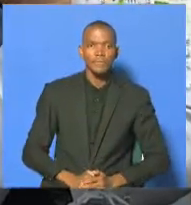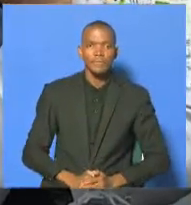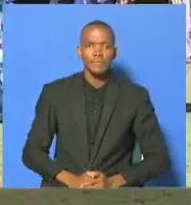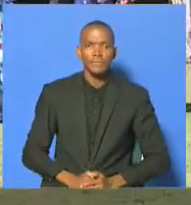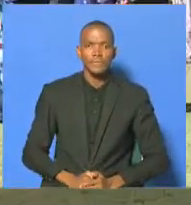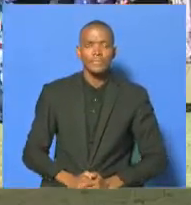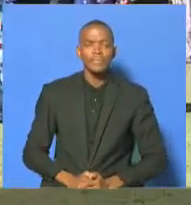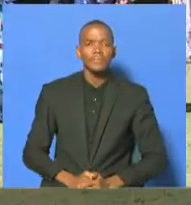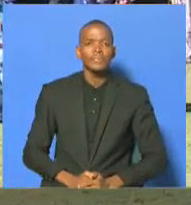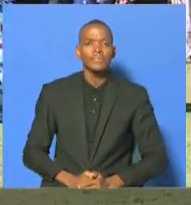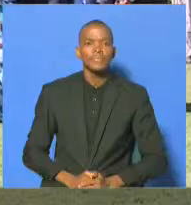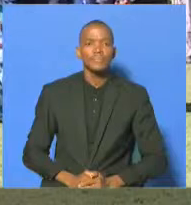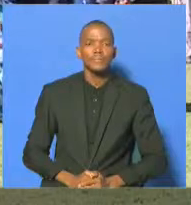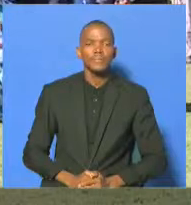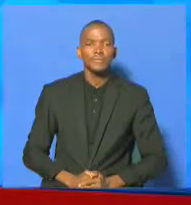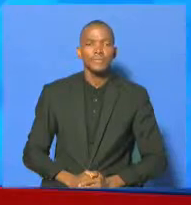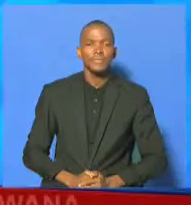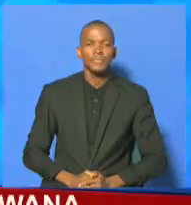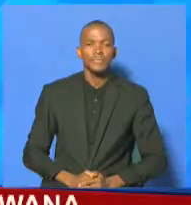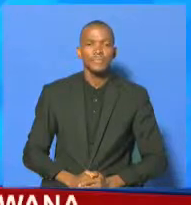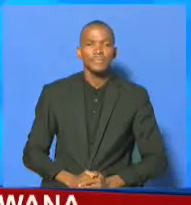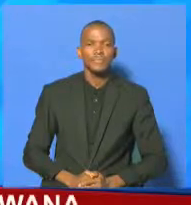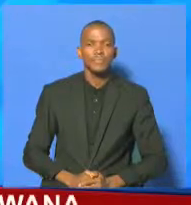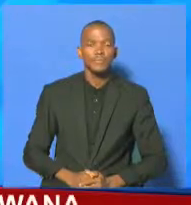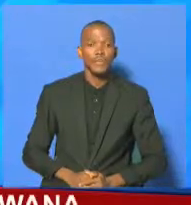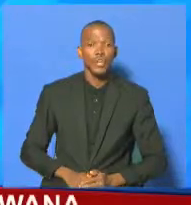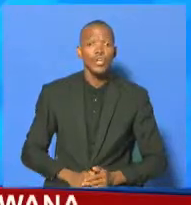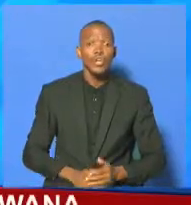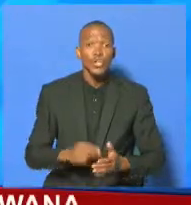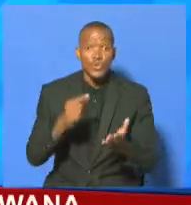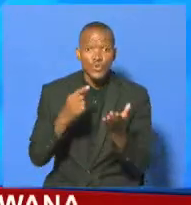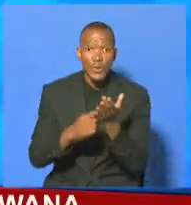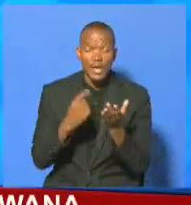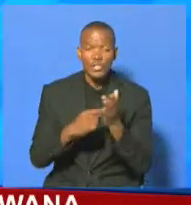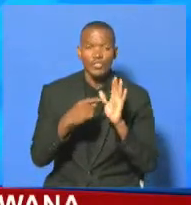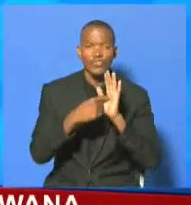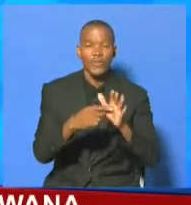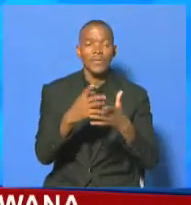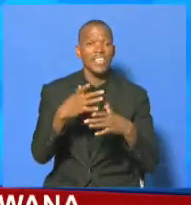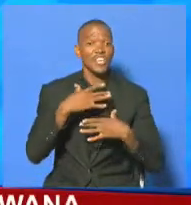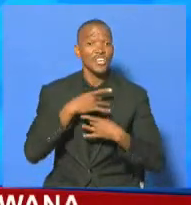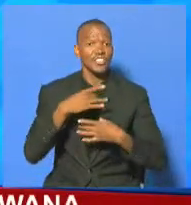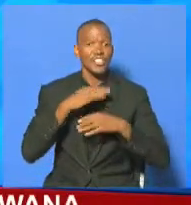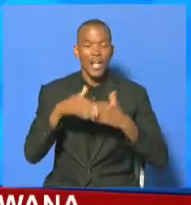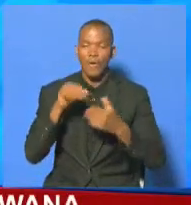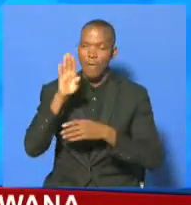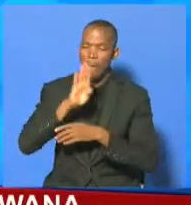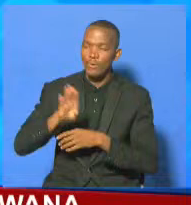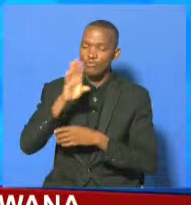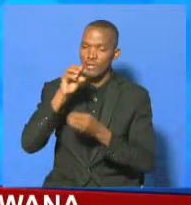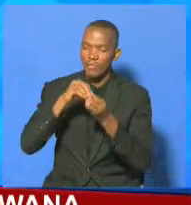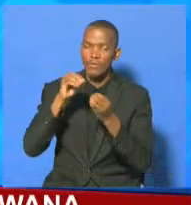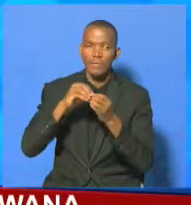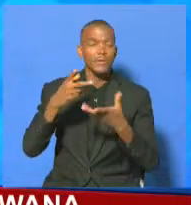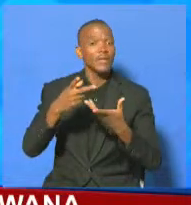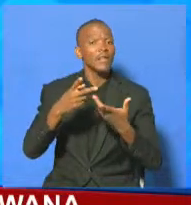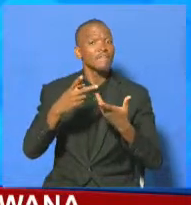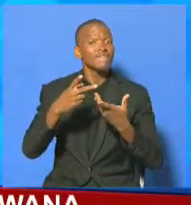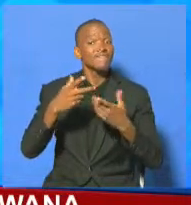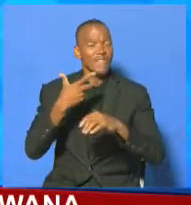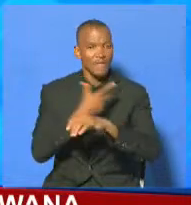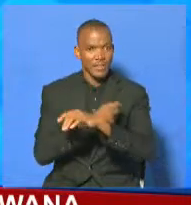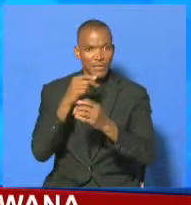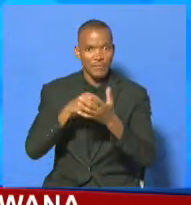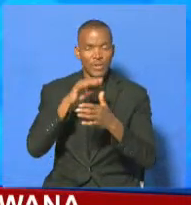BTV News, Maung. Uganda has expressed eagerness for more of Botswana Vaccine Institute-produced